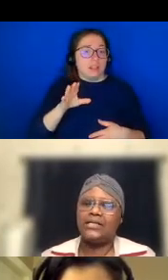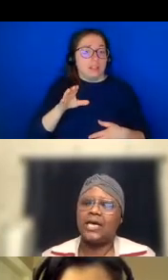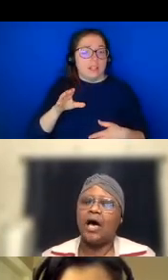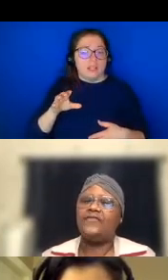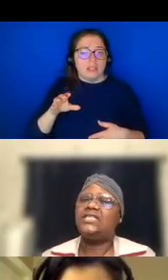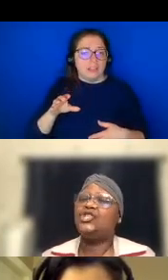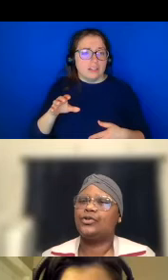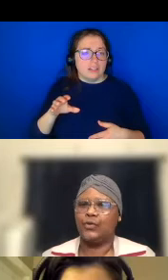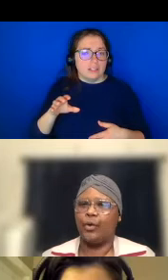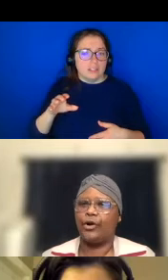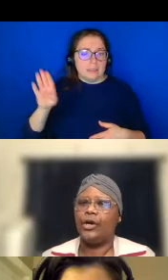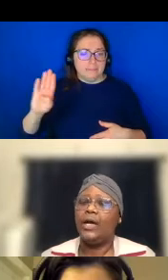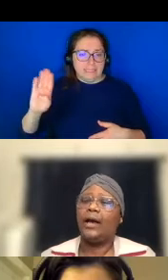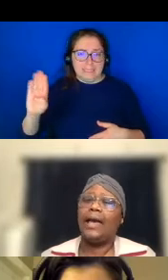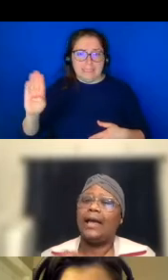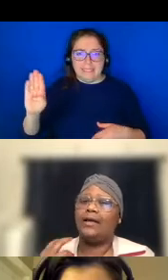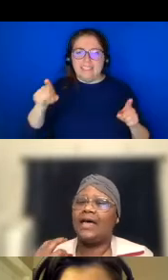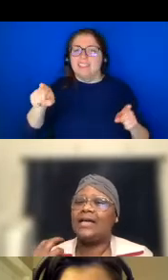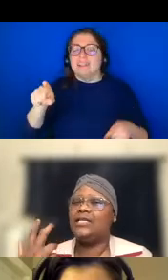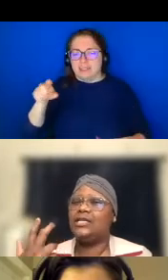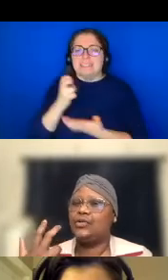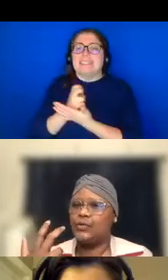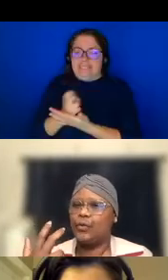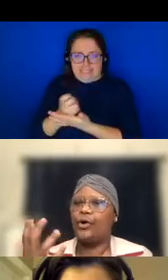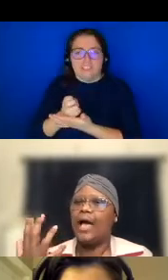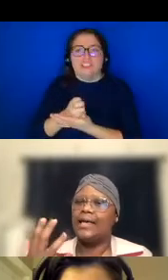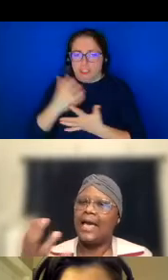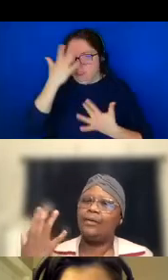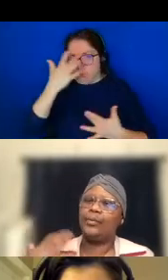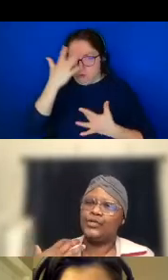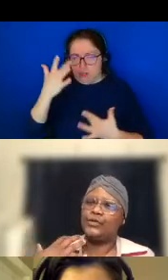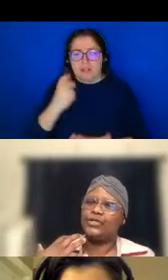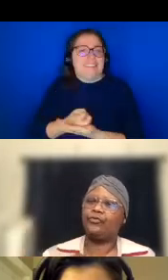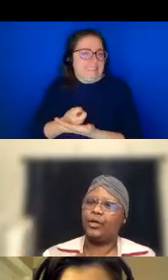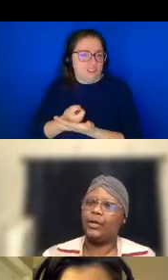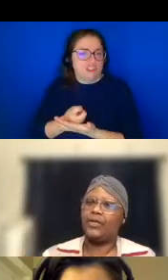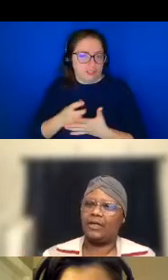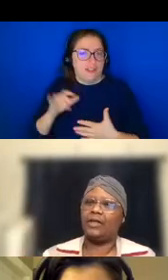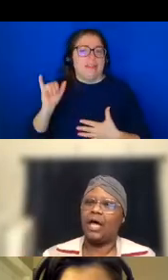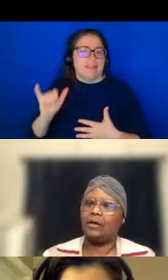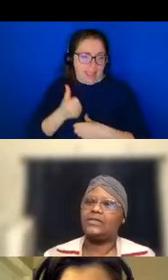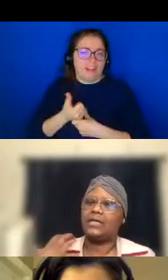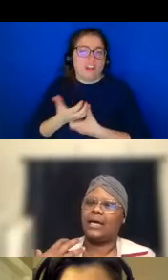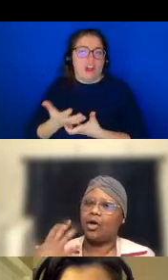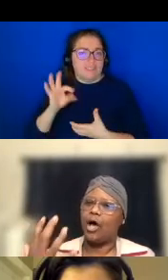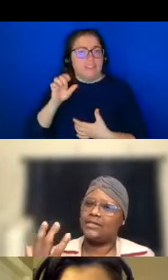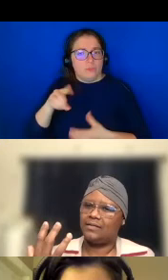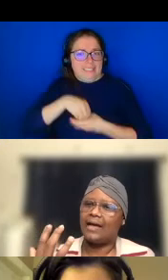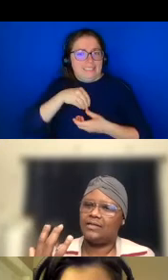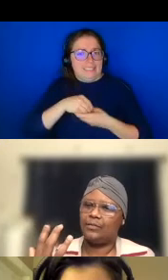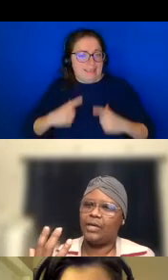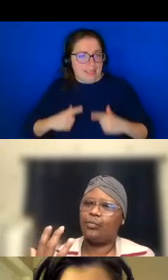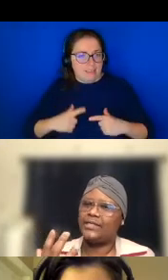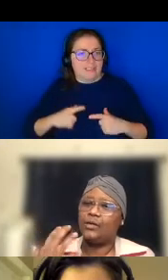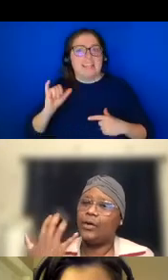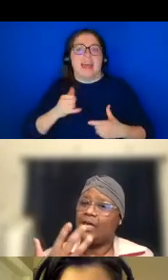case of seizure disorder, and that seizure disorder again produced fluid within the lungs and caused that to